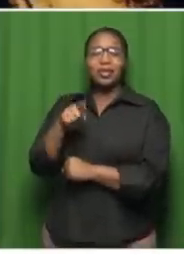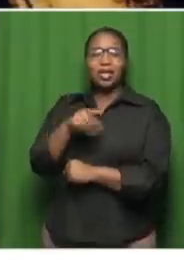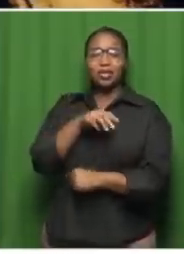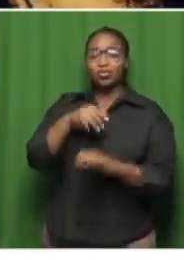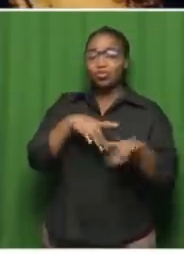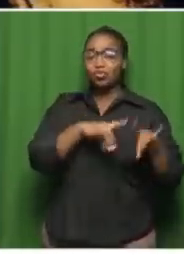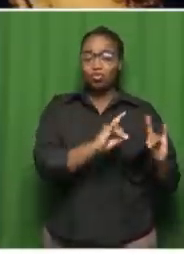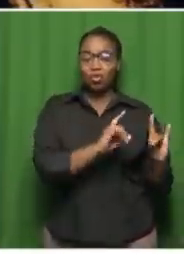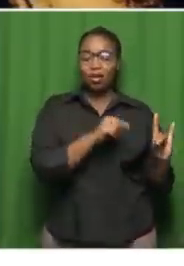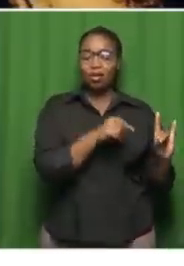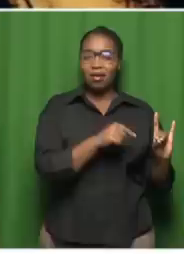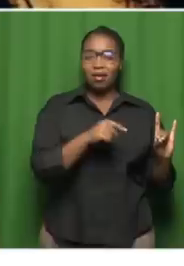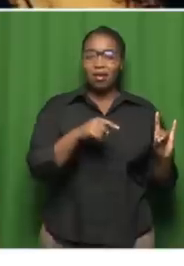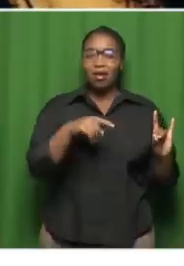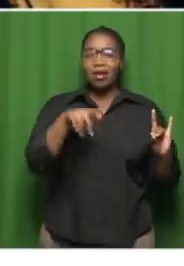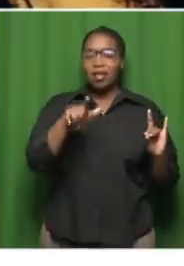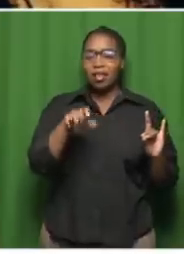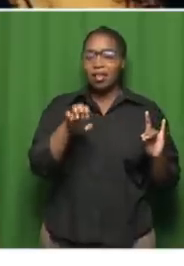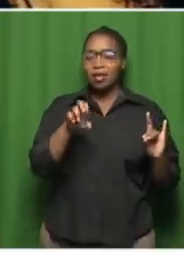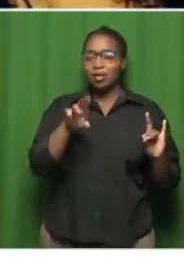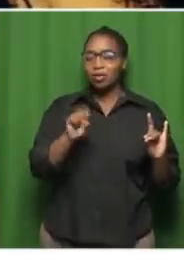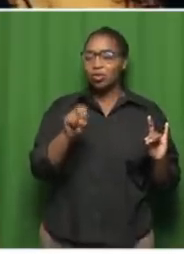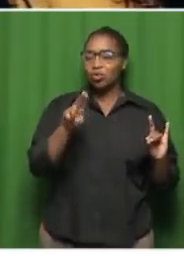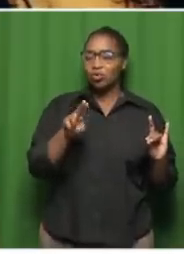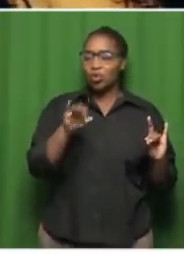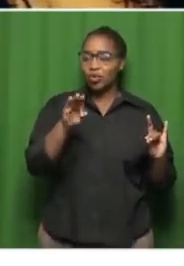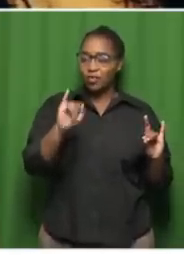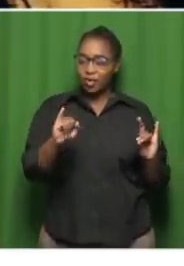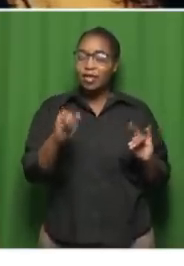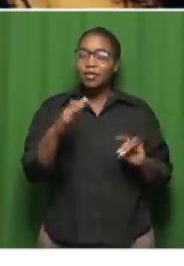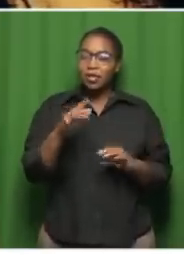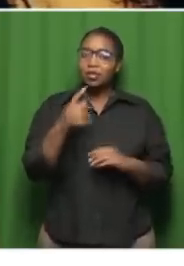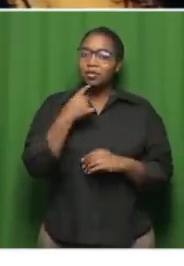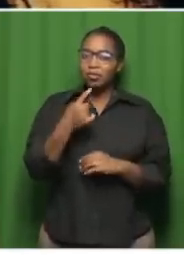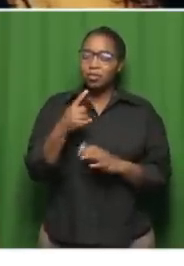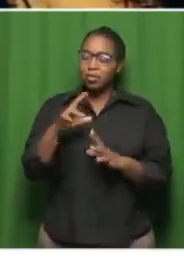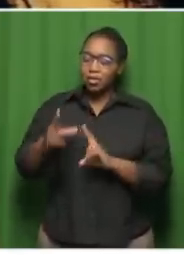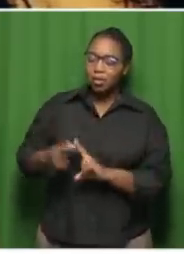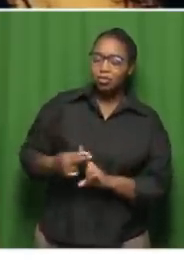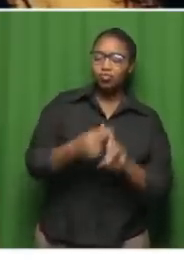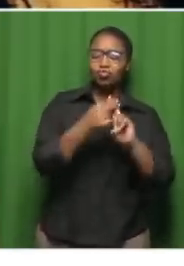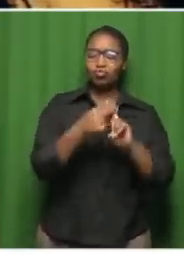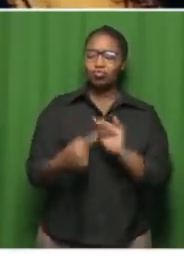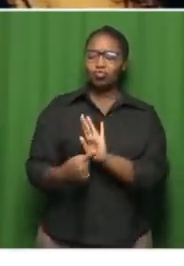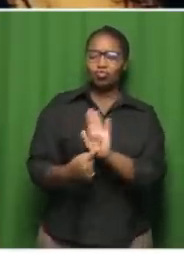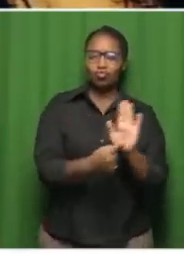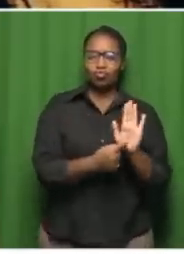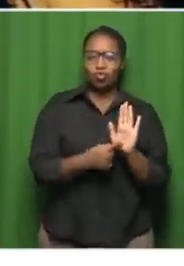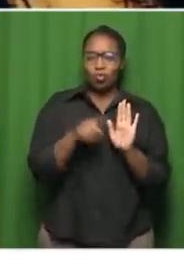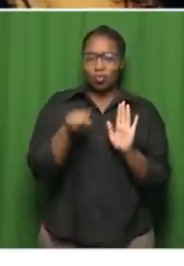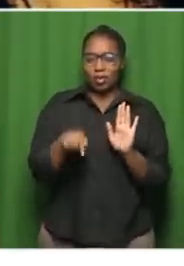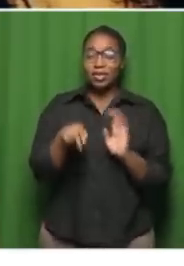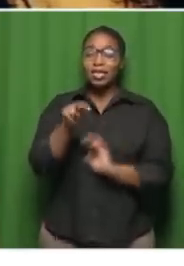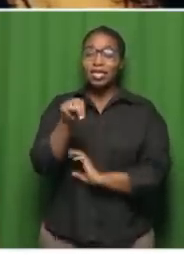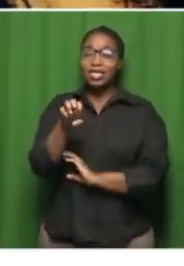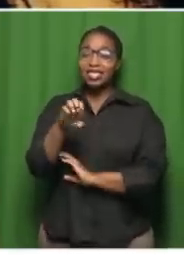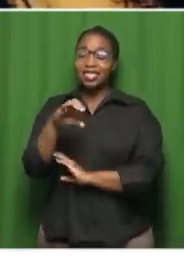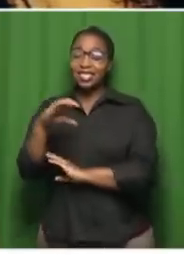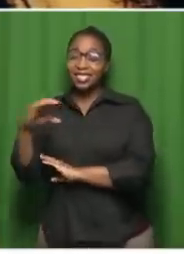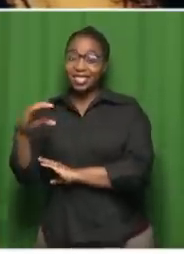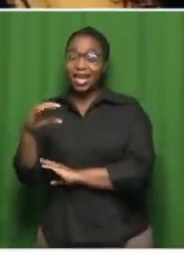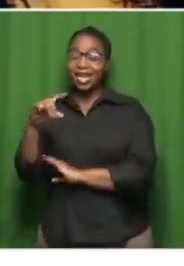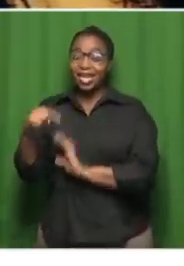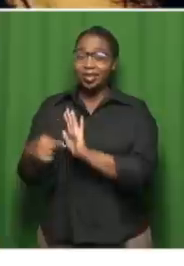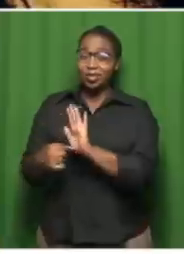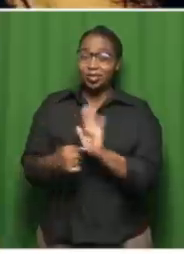ANC enters the conference with artificial unity. An NEC that has presided over the losses of six of the country's eight